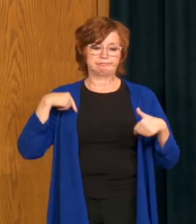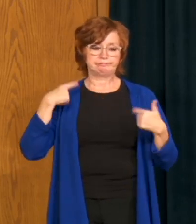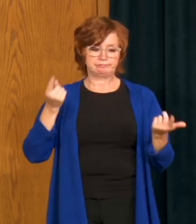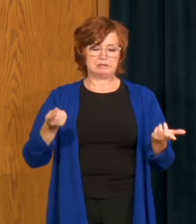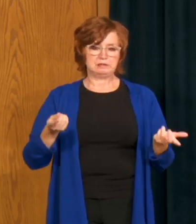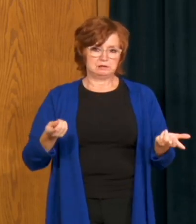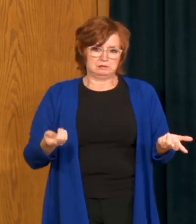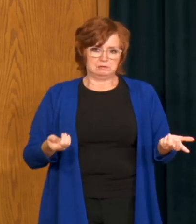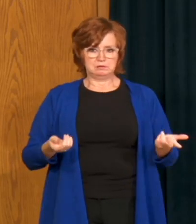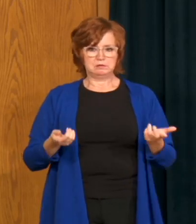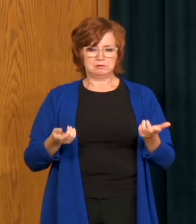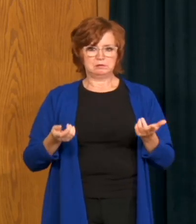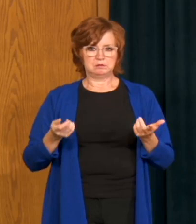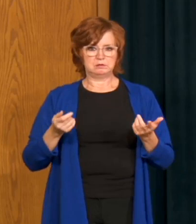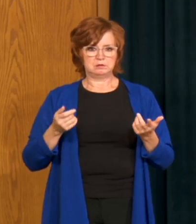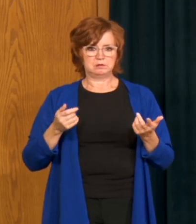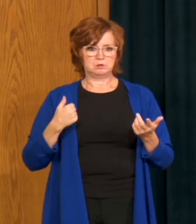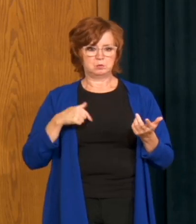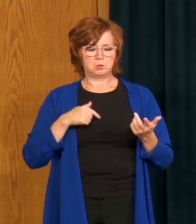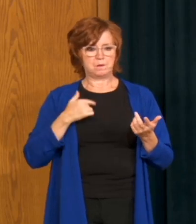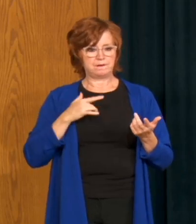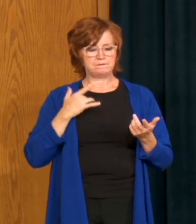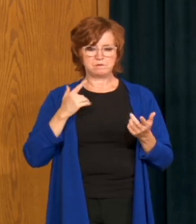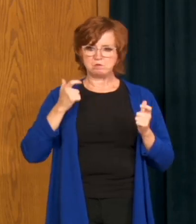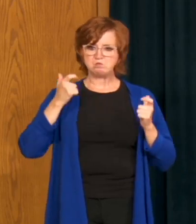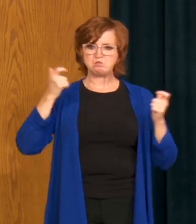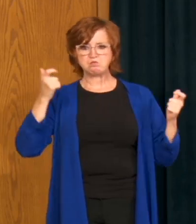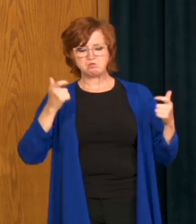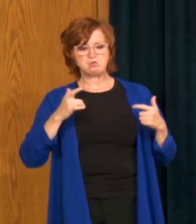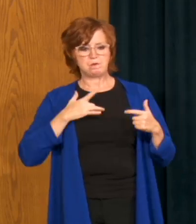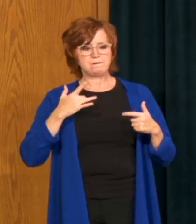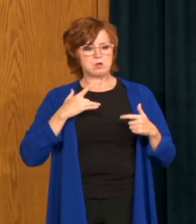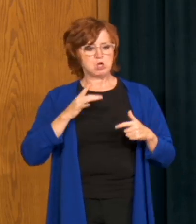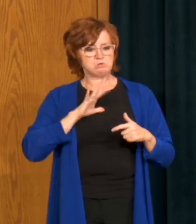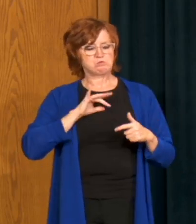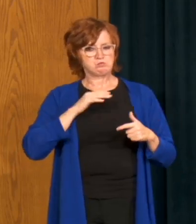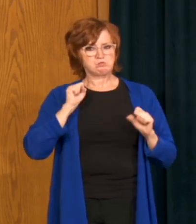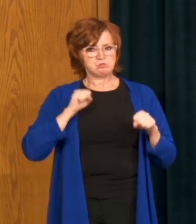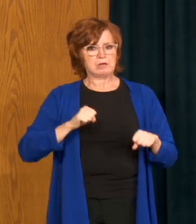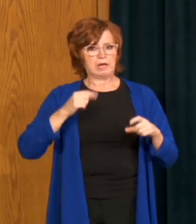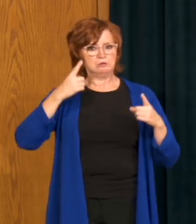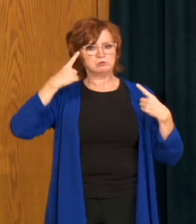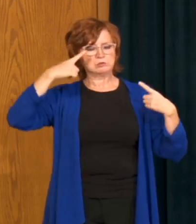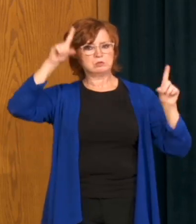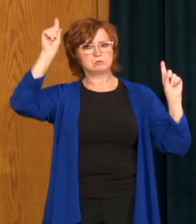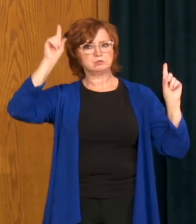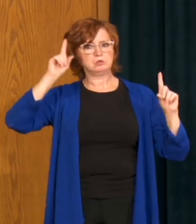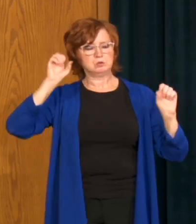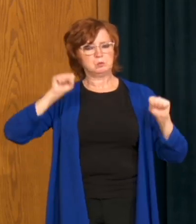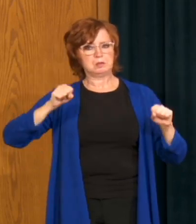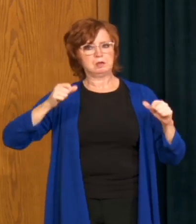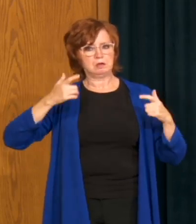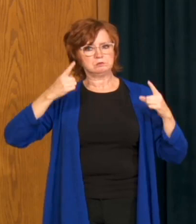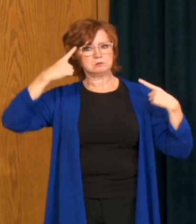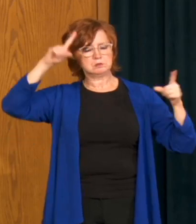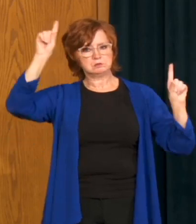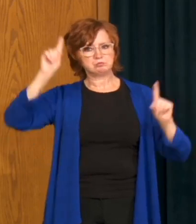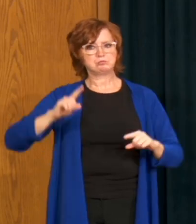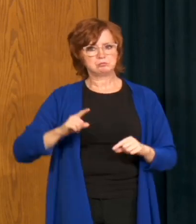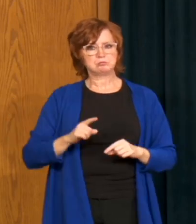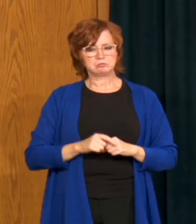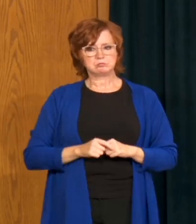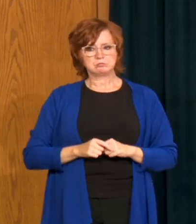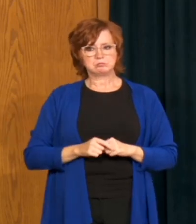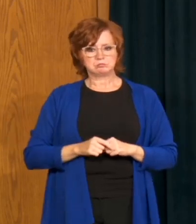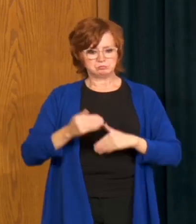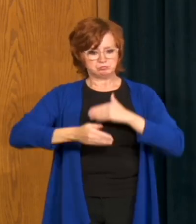years. We feel very bullish and positive on the ability for the Saskatchewan economy to climb out of this challenge and to do so